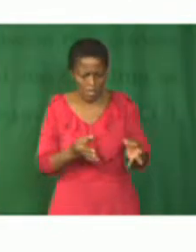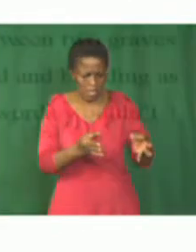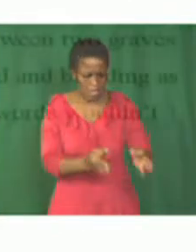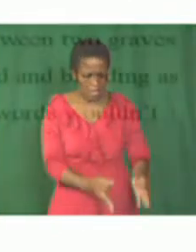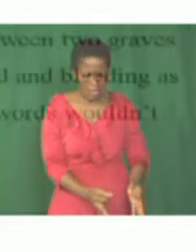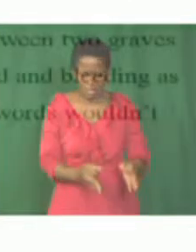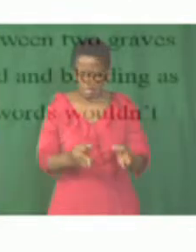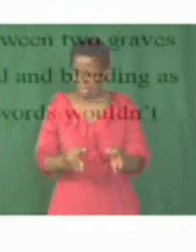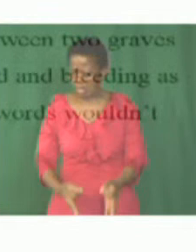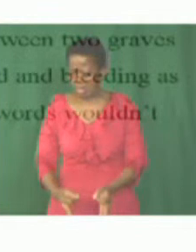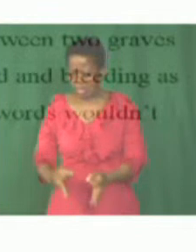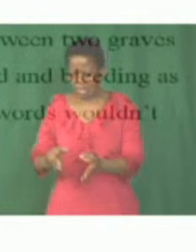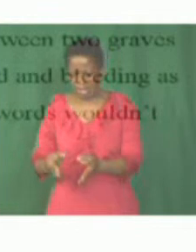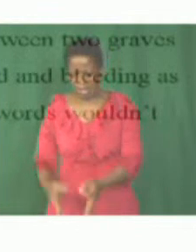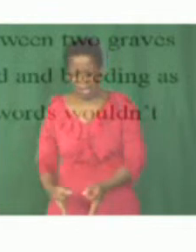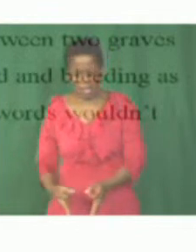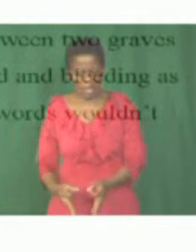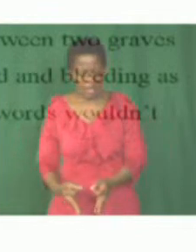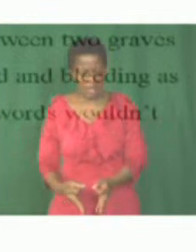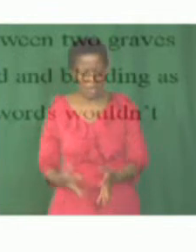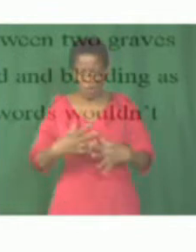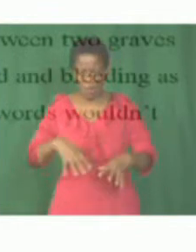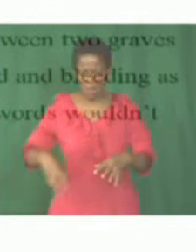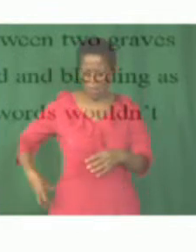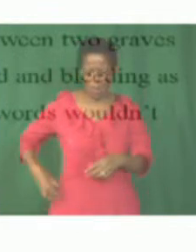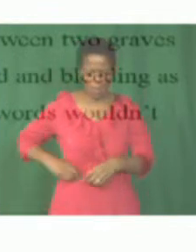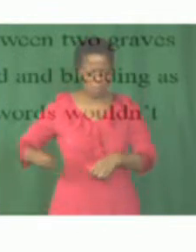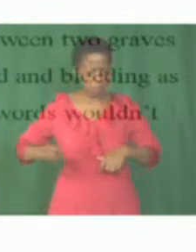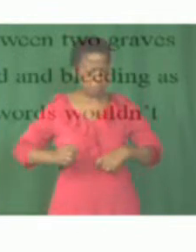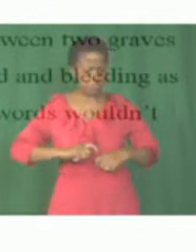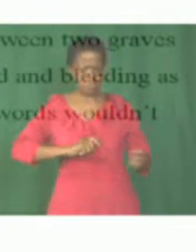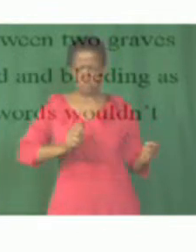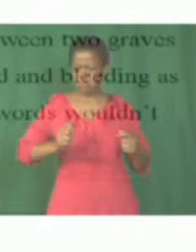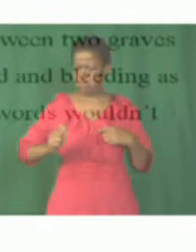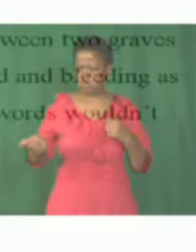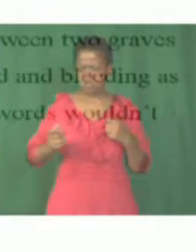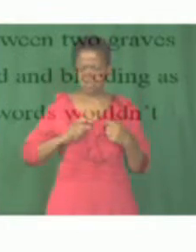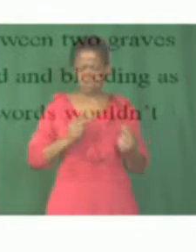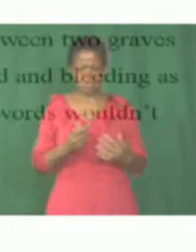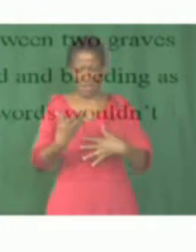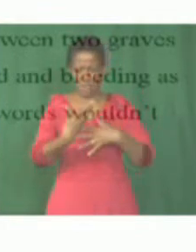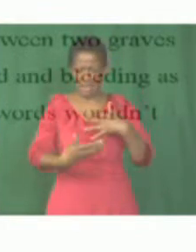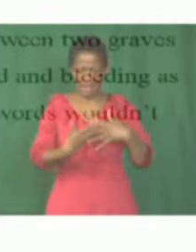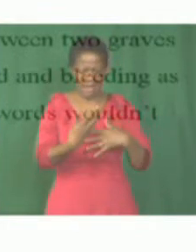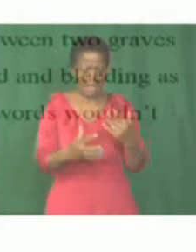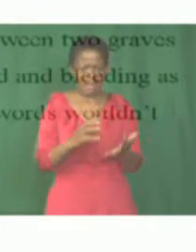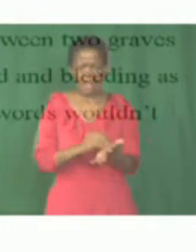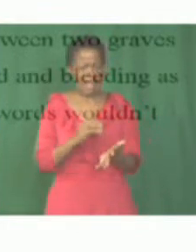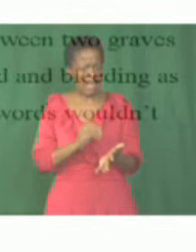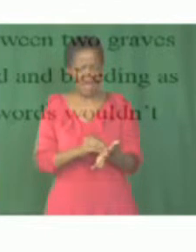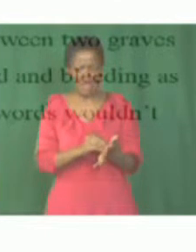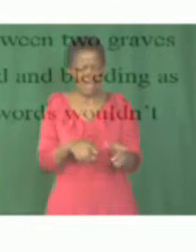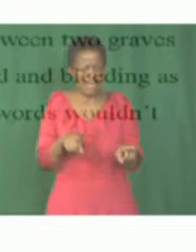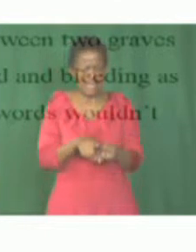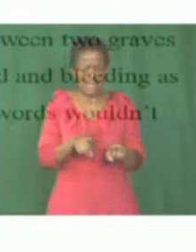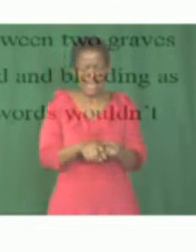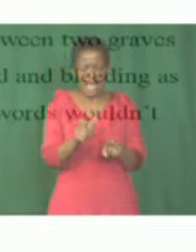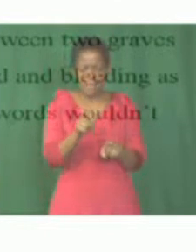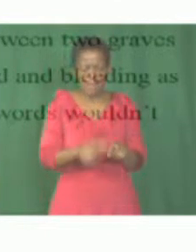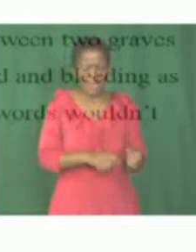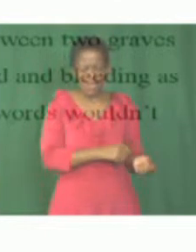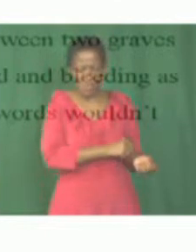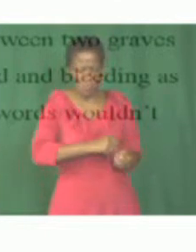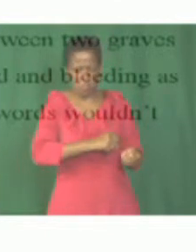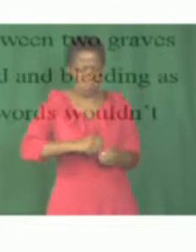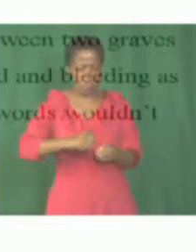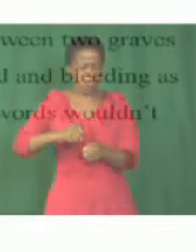were torn and our buttocks were bruised and bleeding, as if we had been sliding on the rough road. I tried to speak